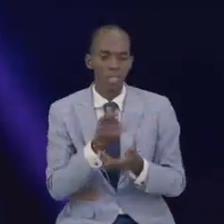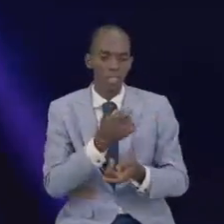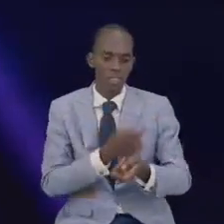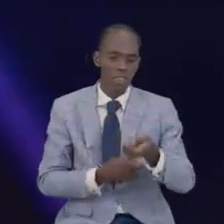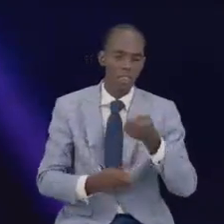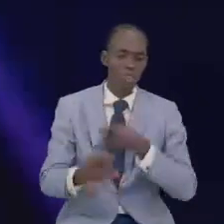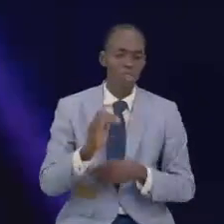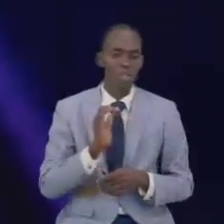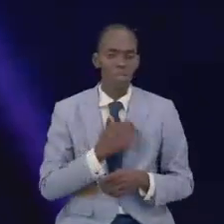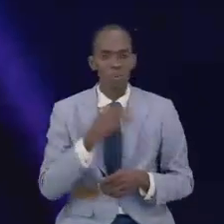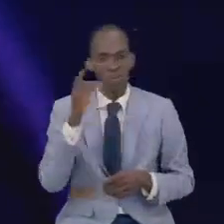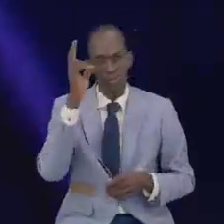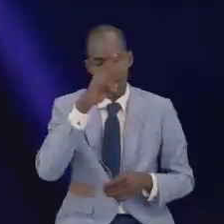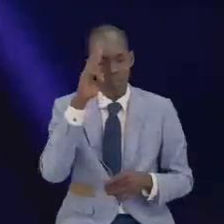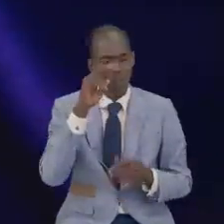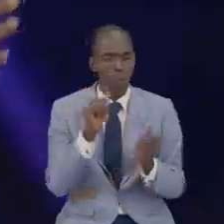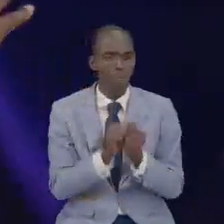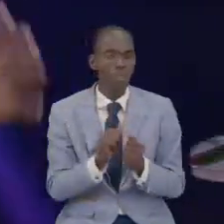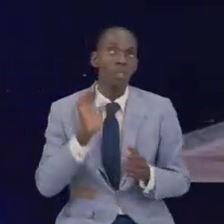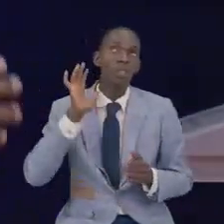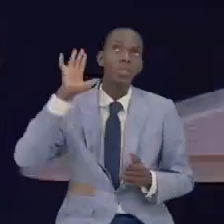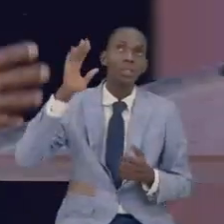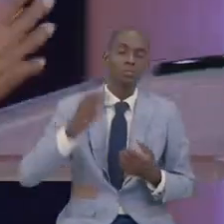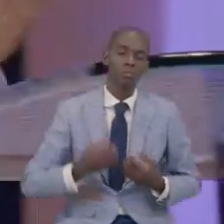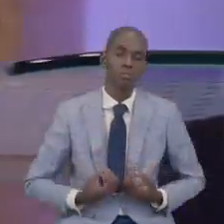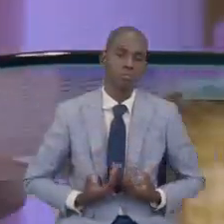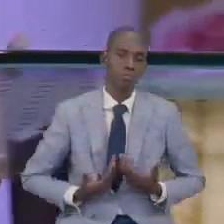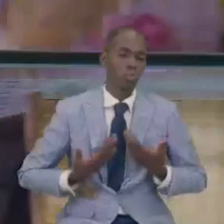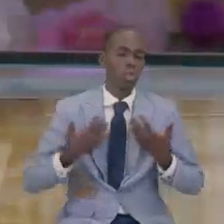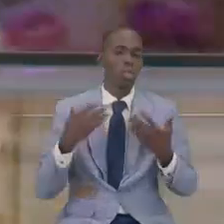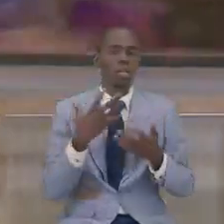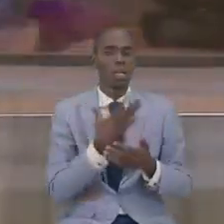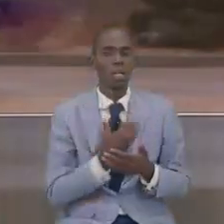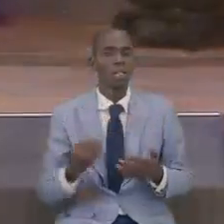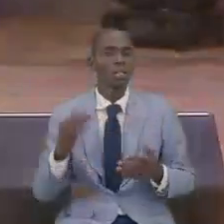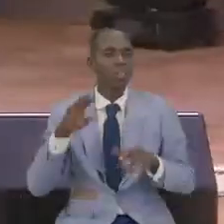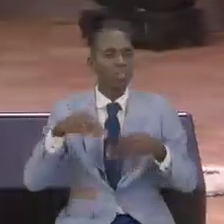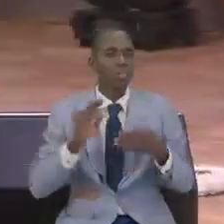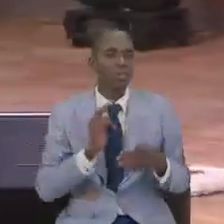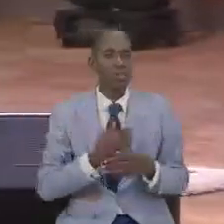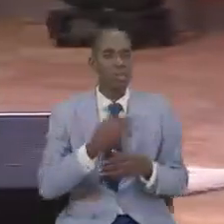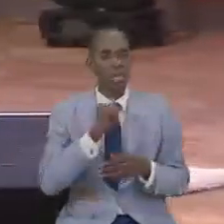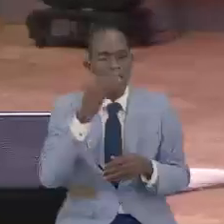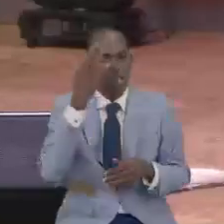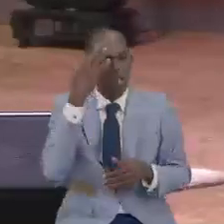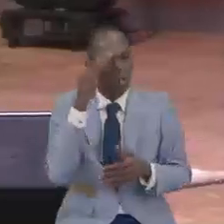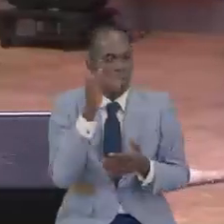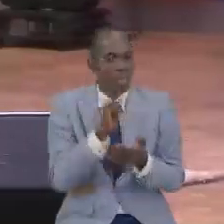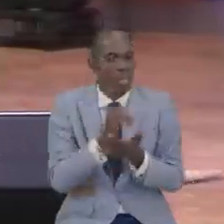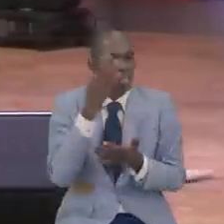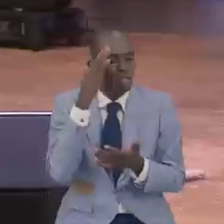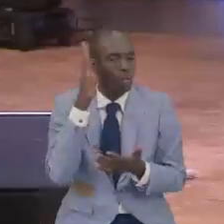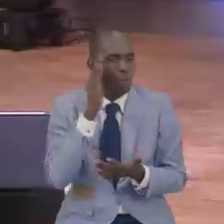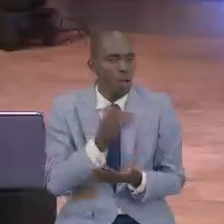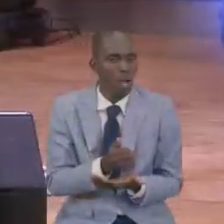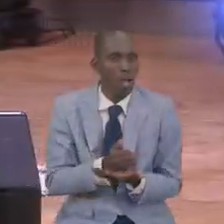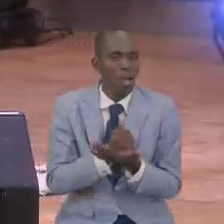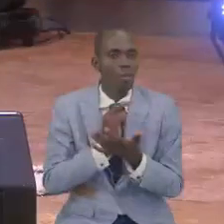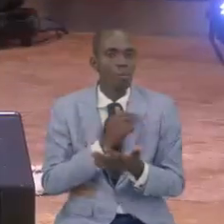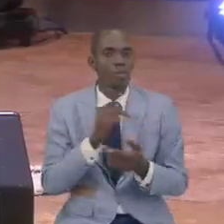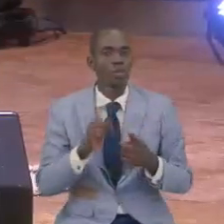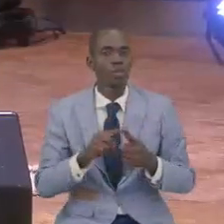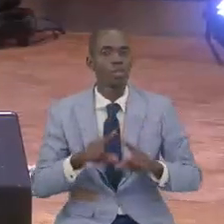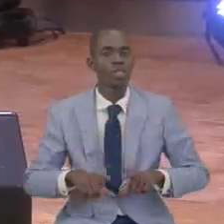and he gives us his knowledge, and that knowledge makes us to live in such a way that